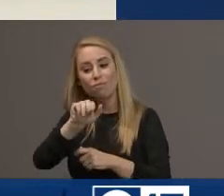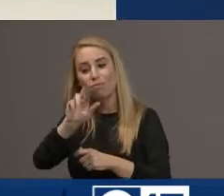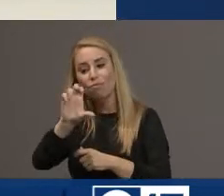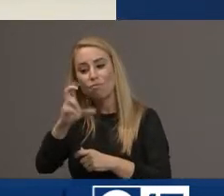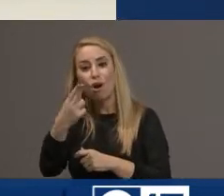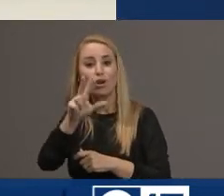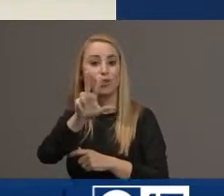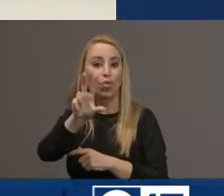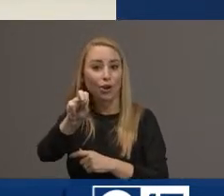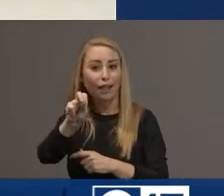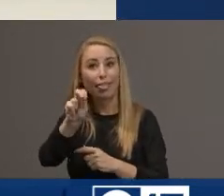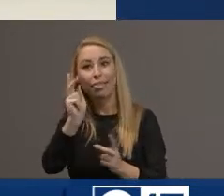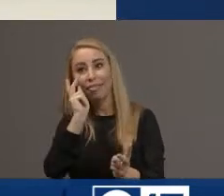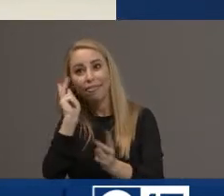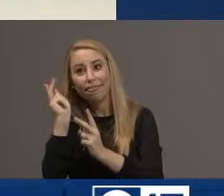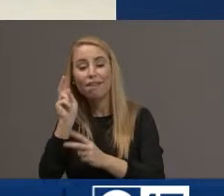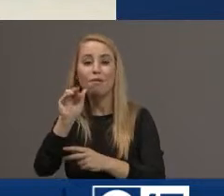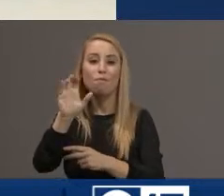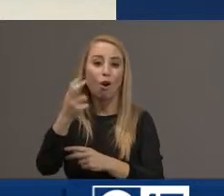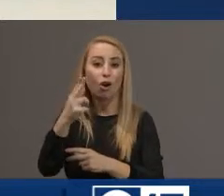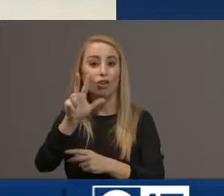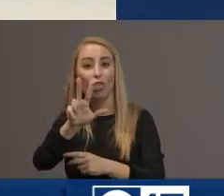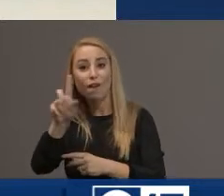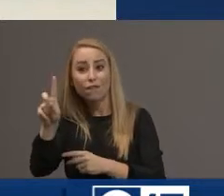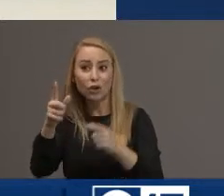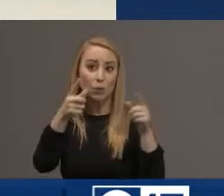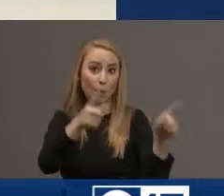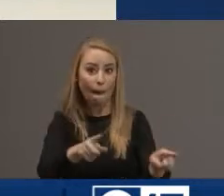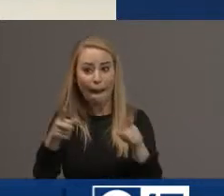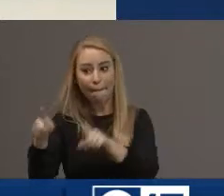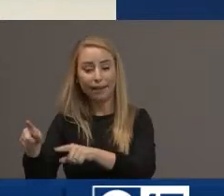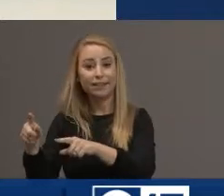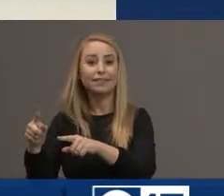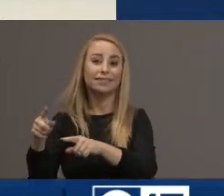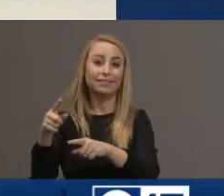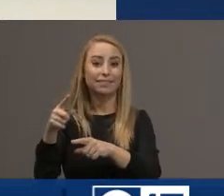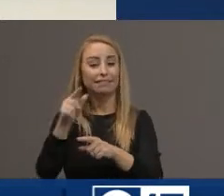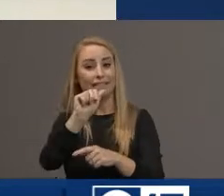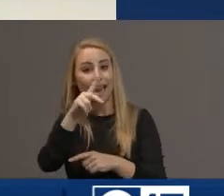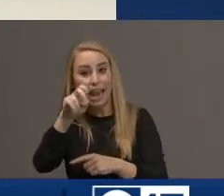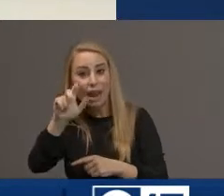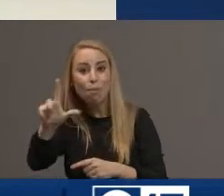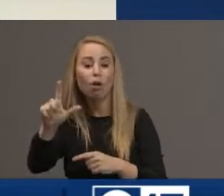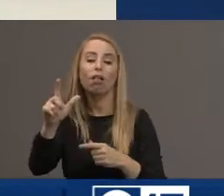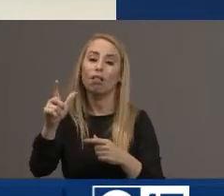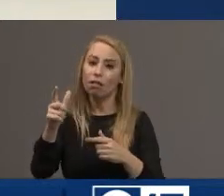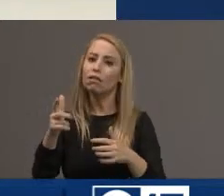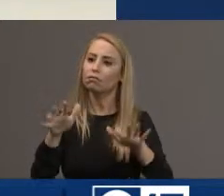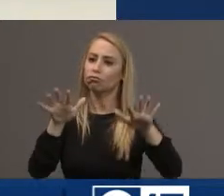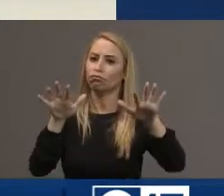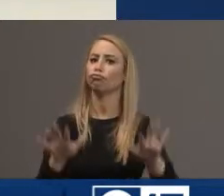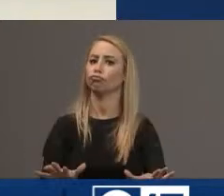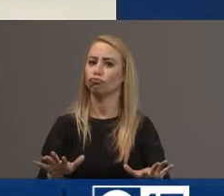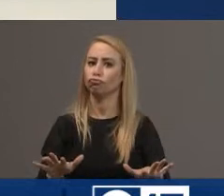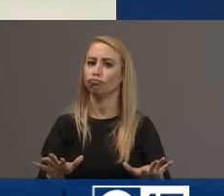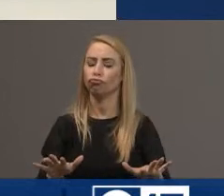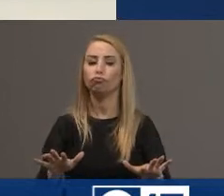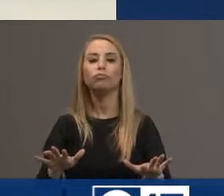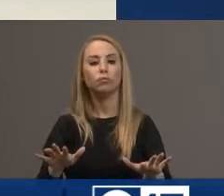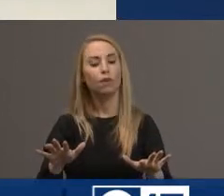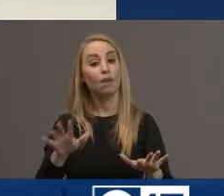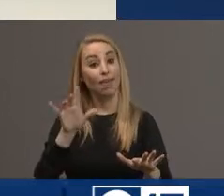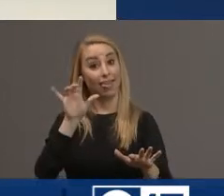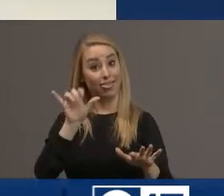March 31st and what our state was like over the course of April. And there was a real slowdown, and you saw